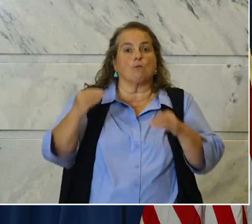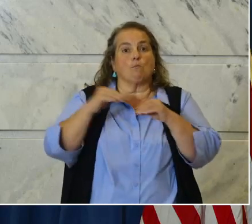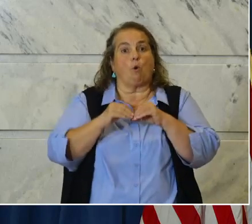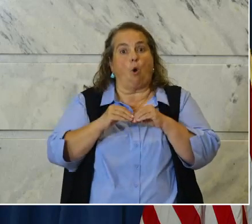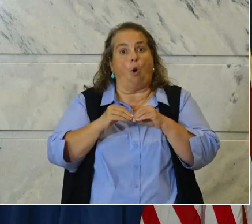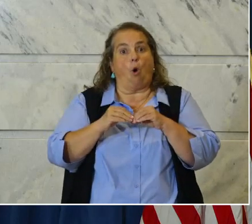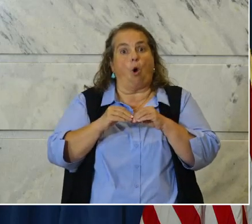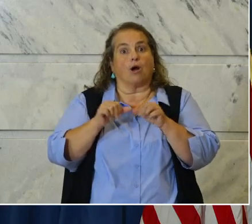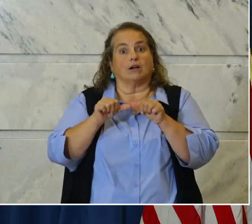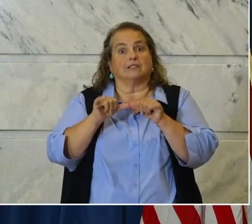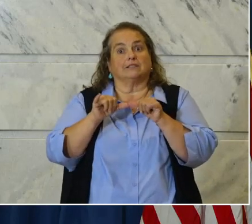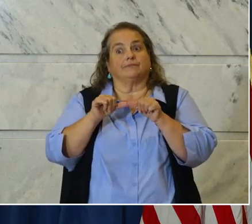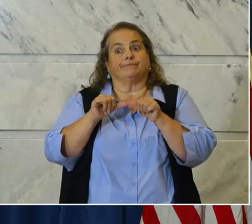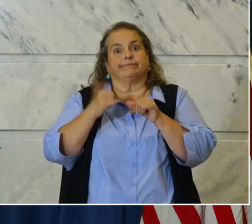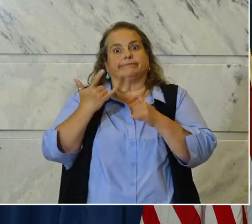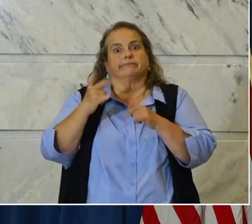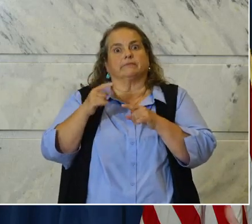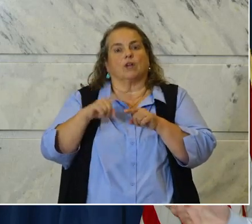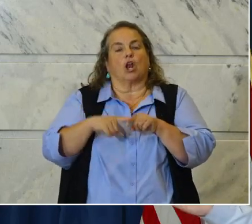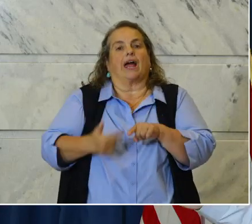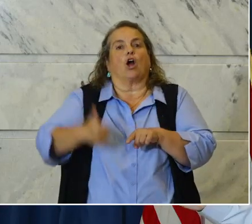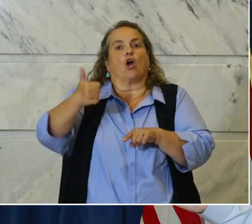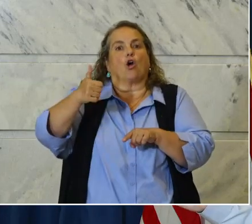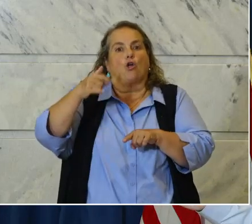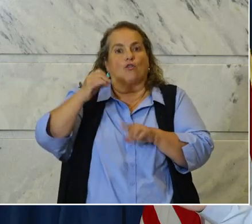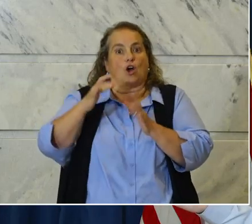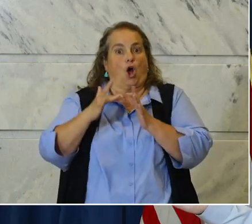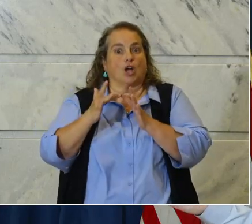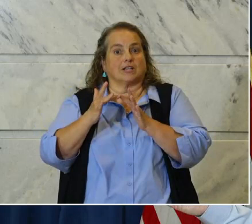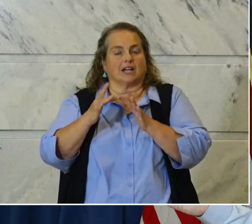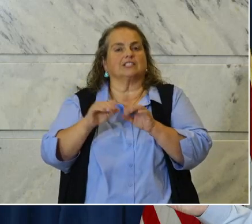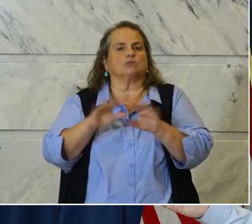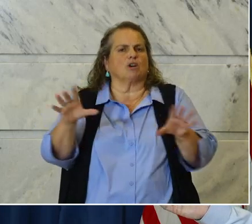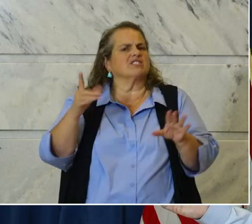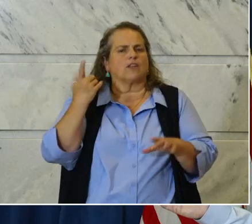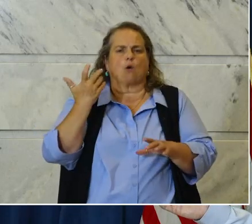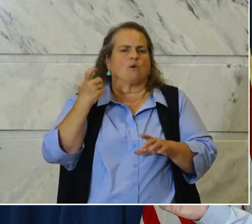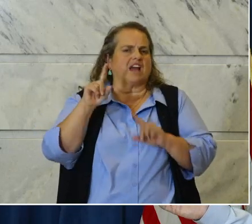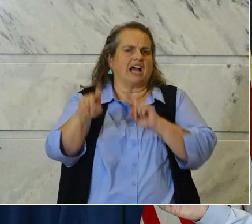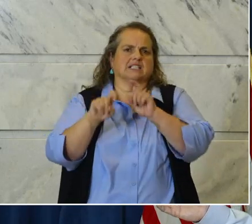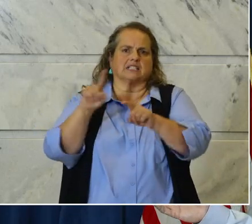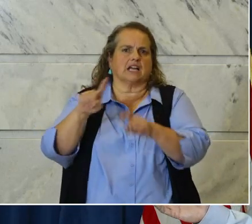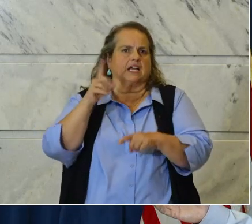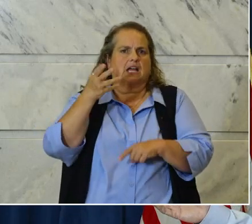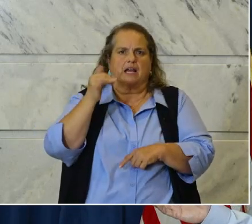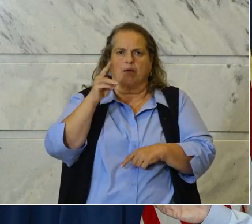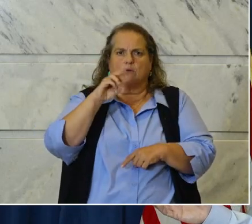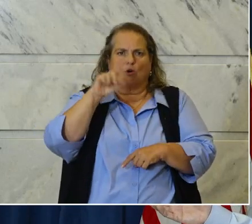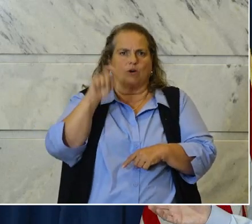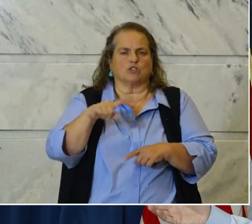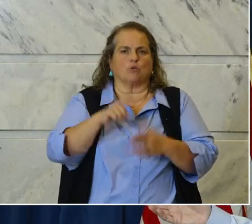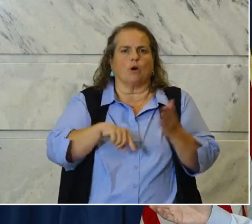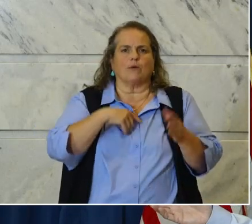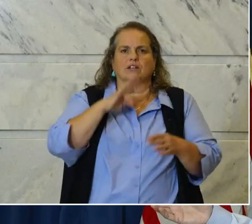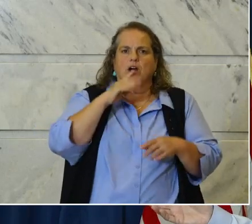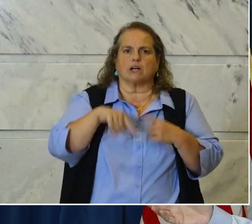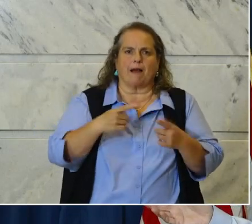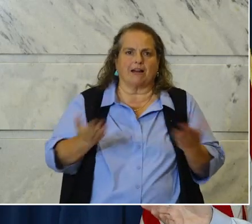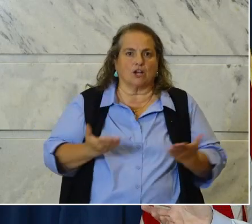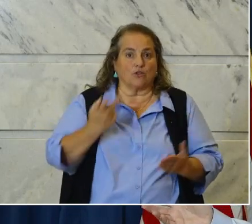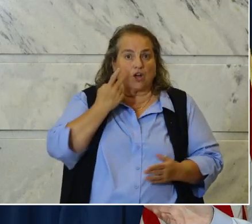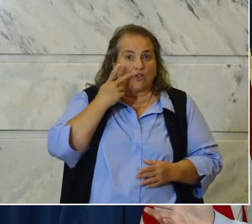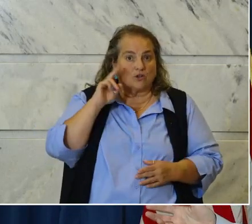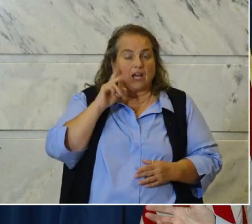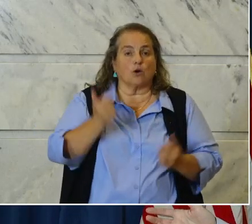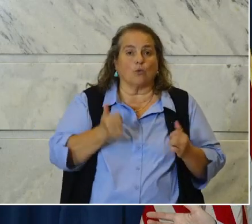the contact, the easier it spreads. I think they just want to ask him questions about what we talked about up here the other day,